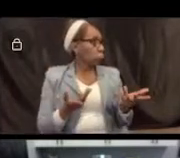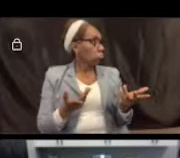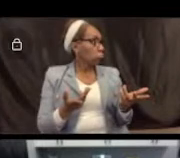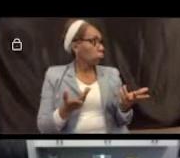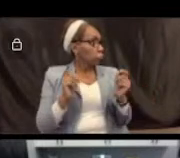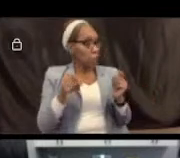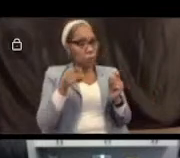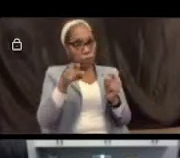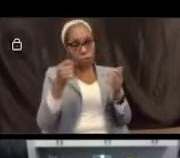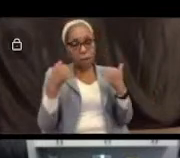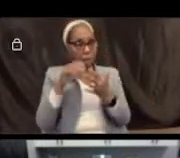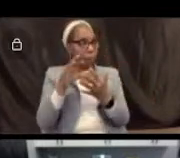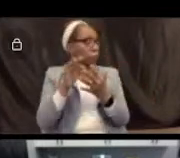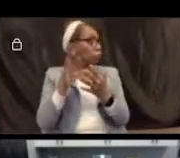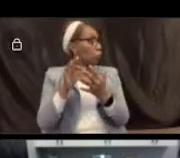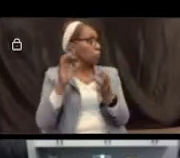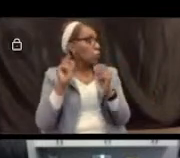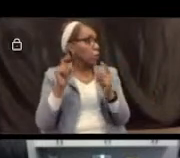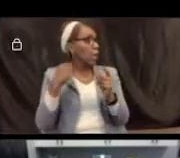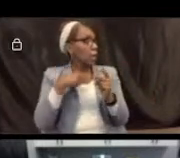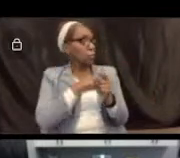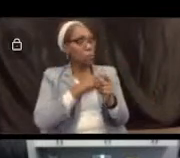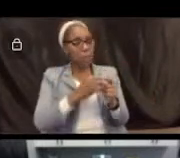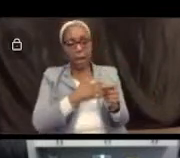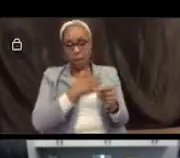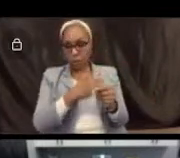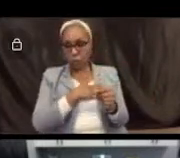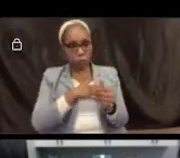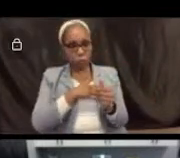have the choice. We'd be happy to address any opposition